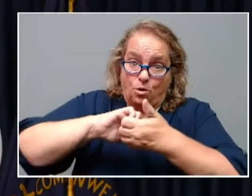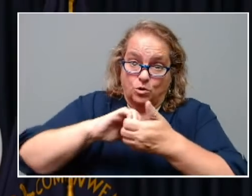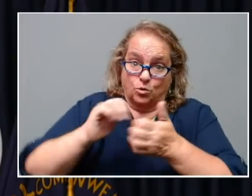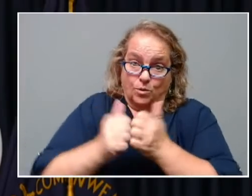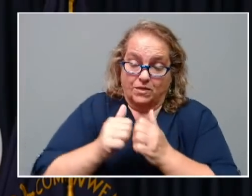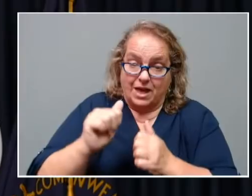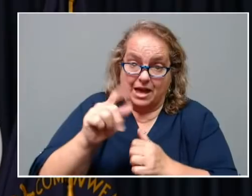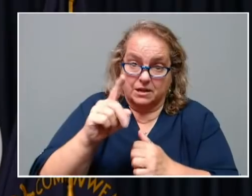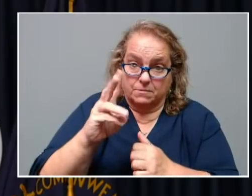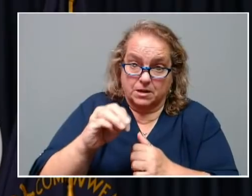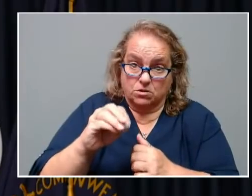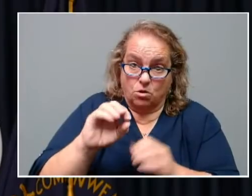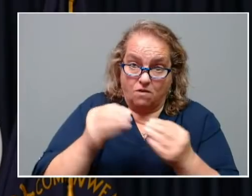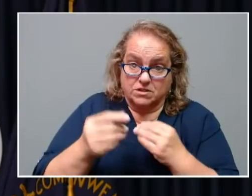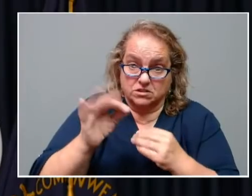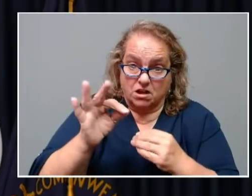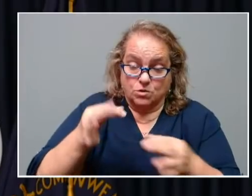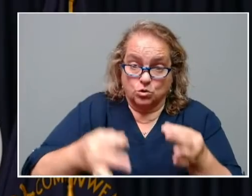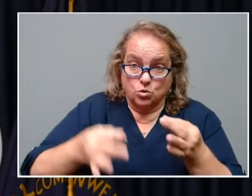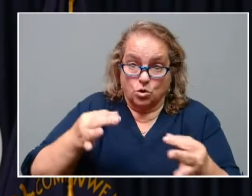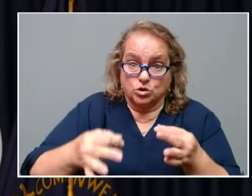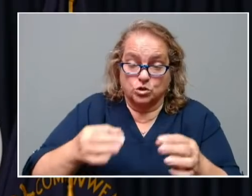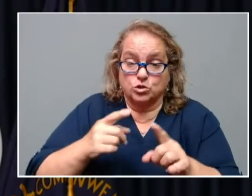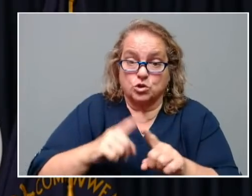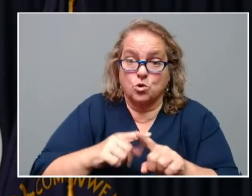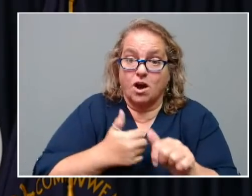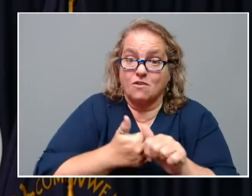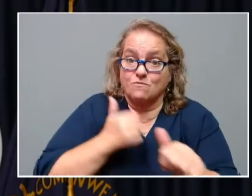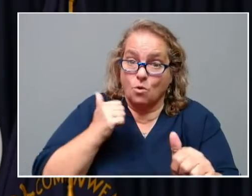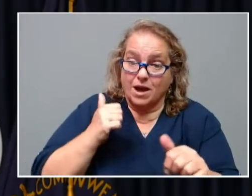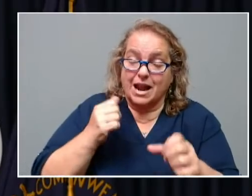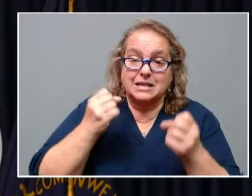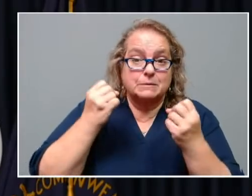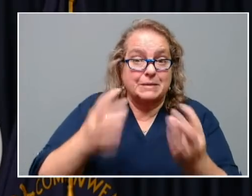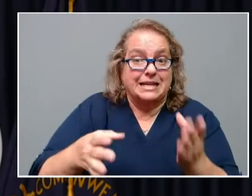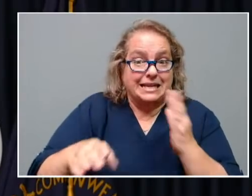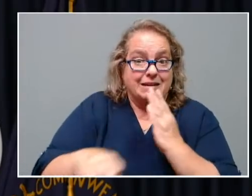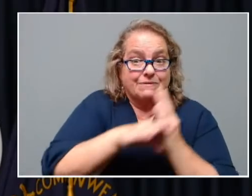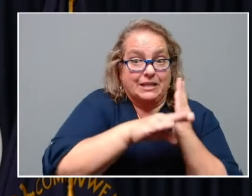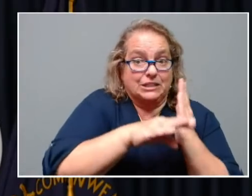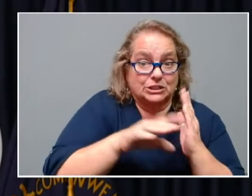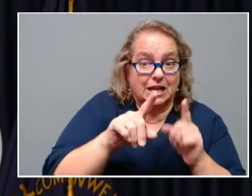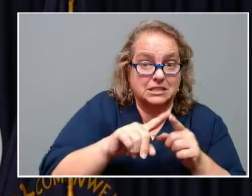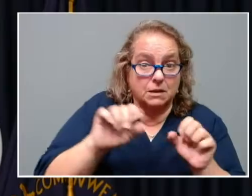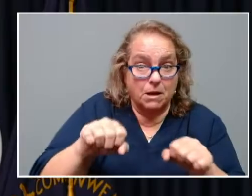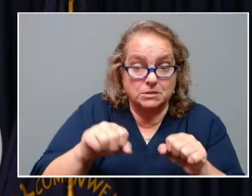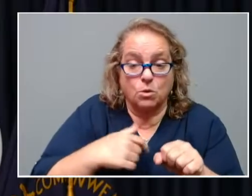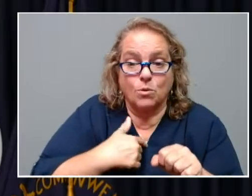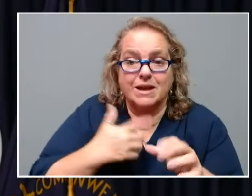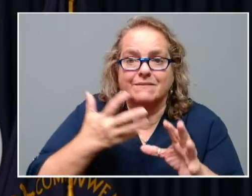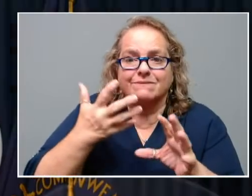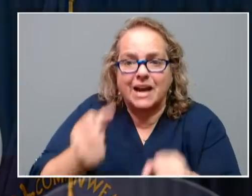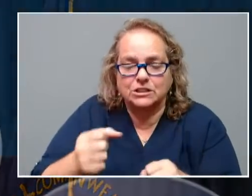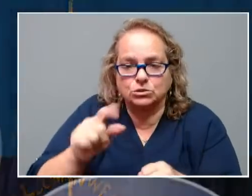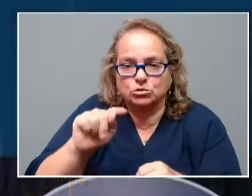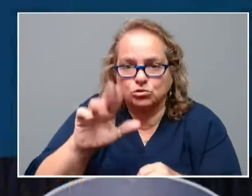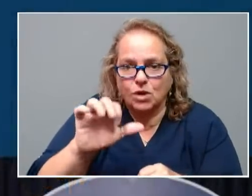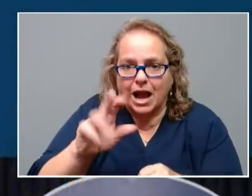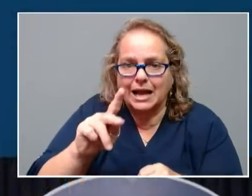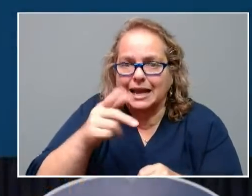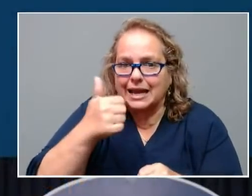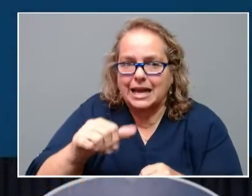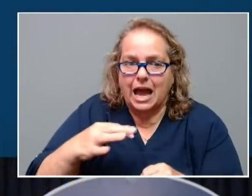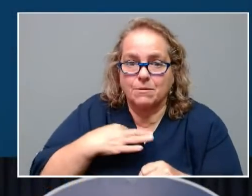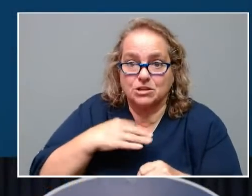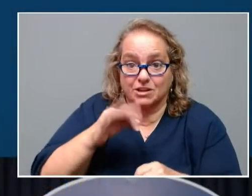to avoid as many evictions as possible. We're fast tracking any application with an eviction in a court